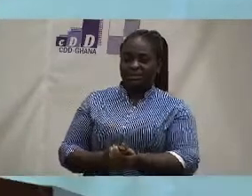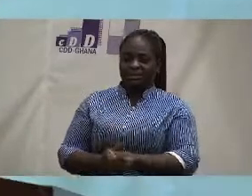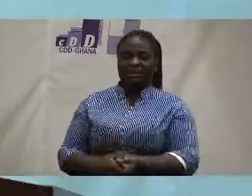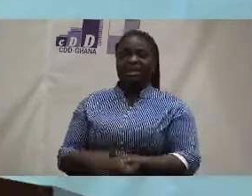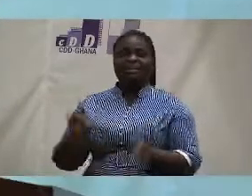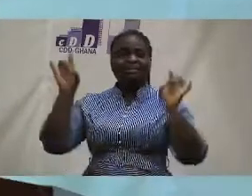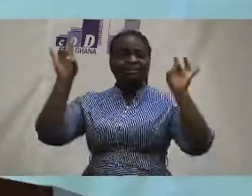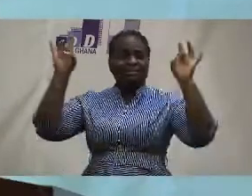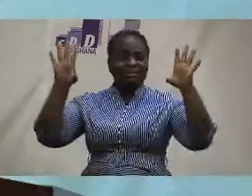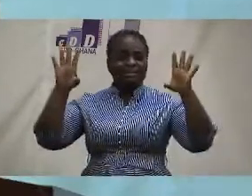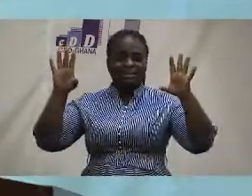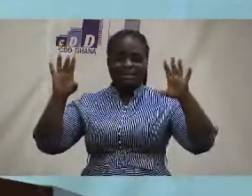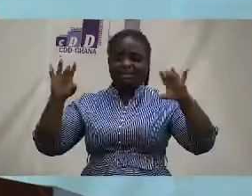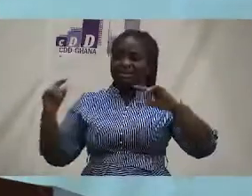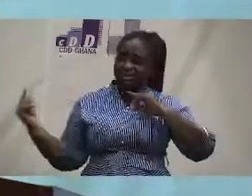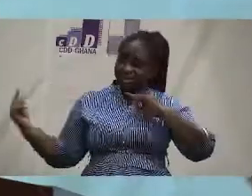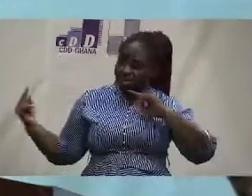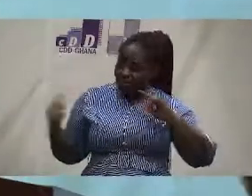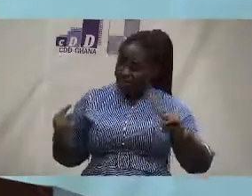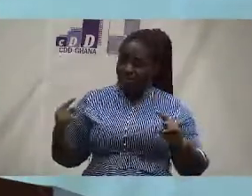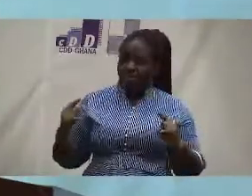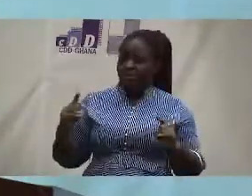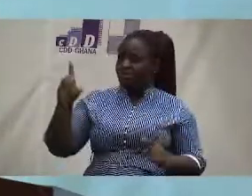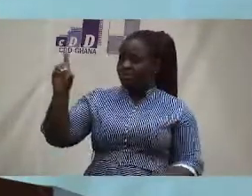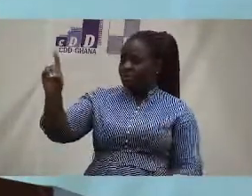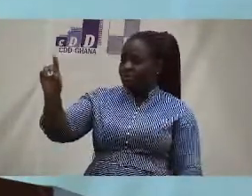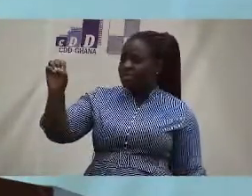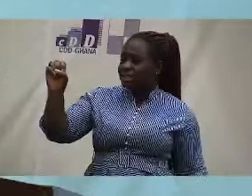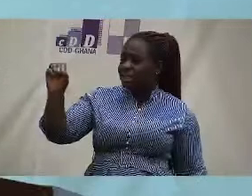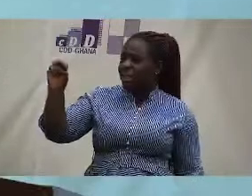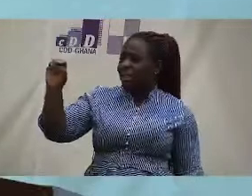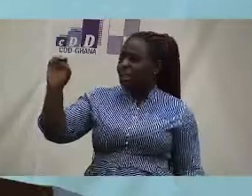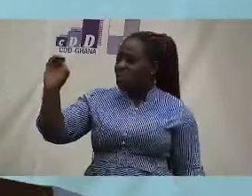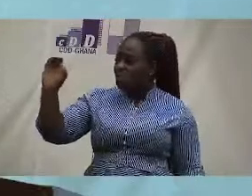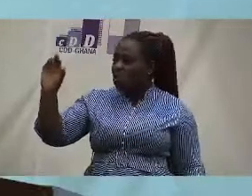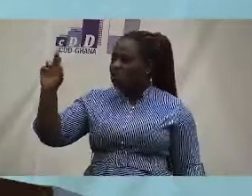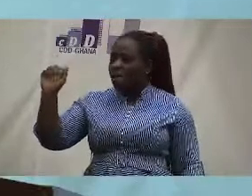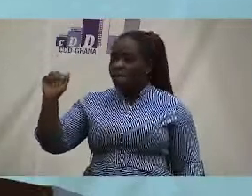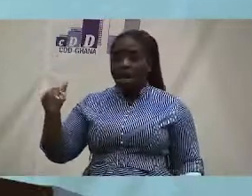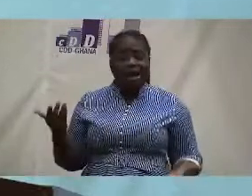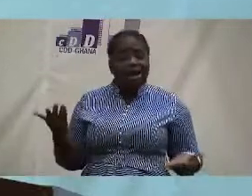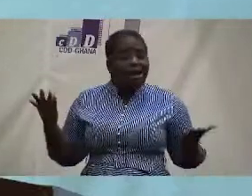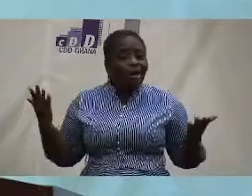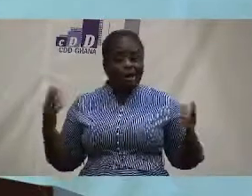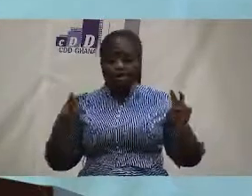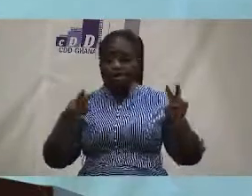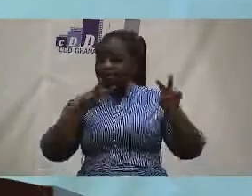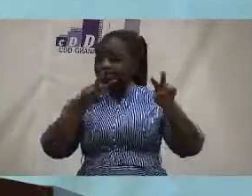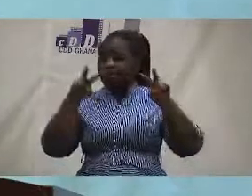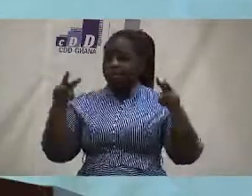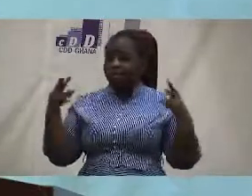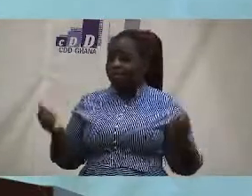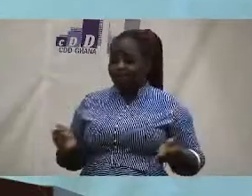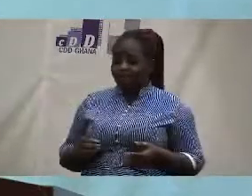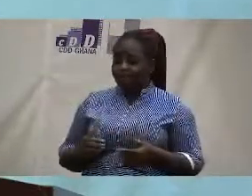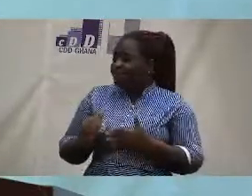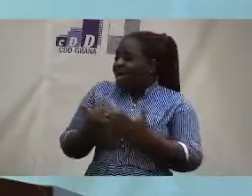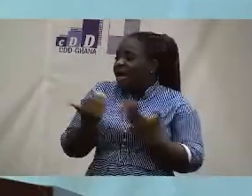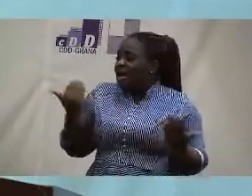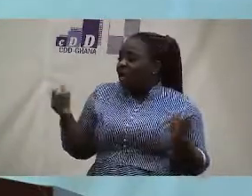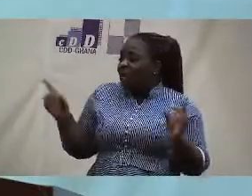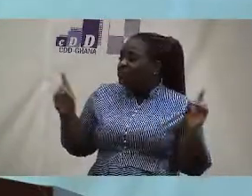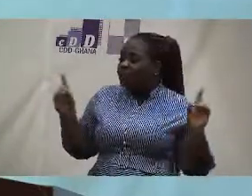the danger that it portends to democracy. So how are we going to watch? How are we going to